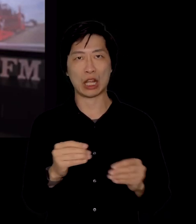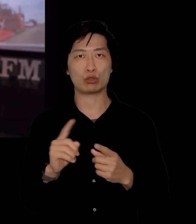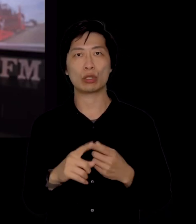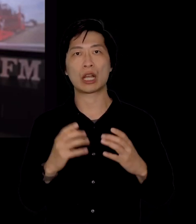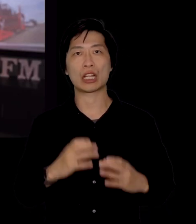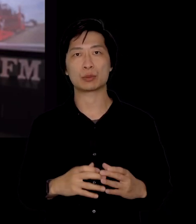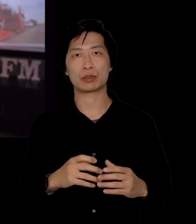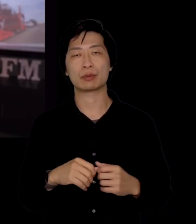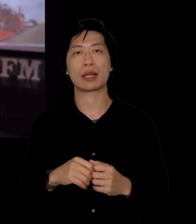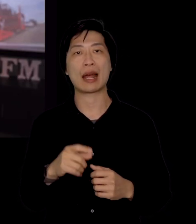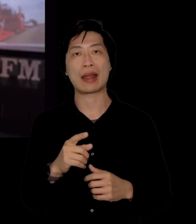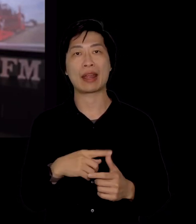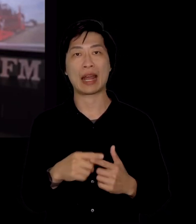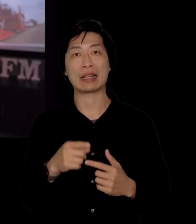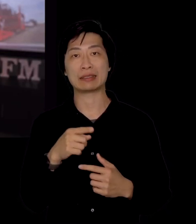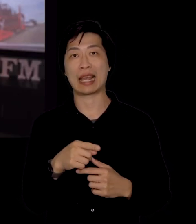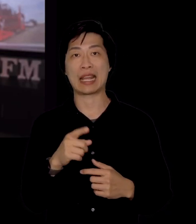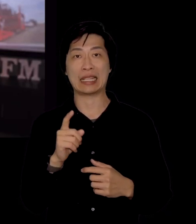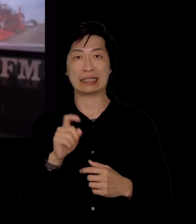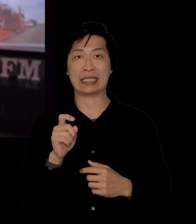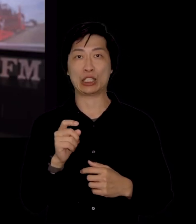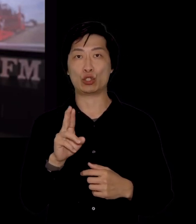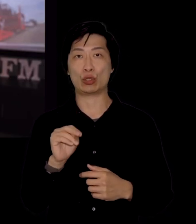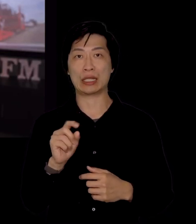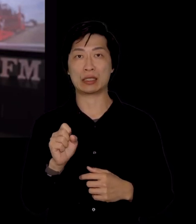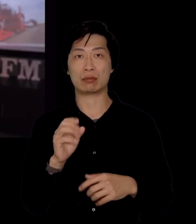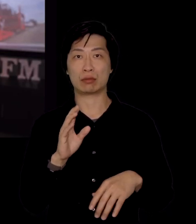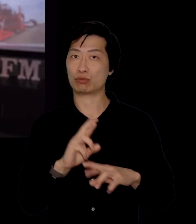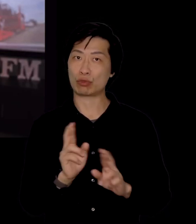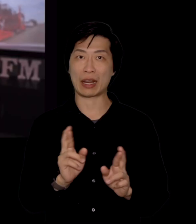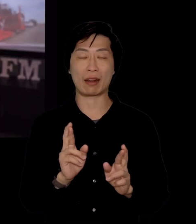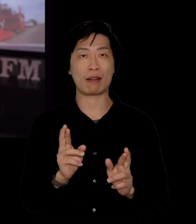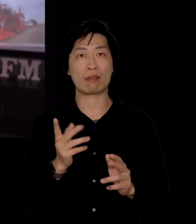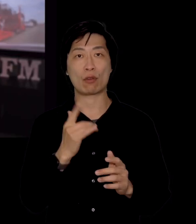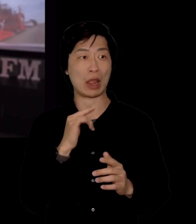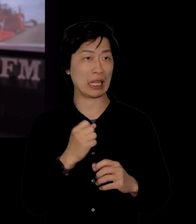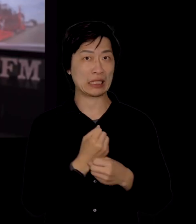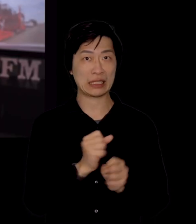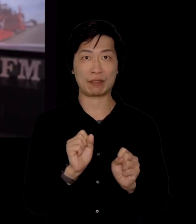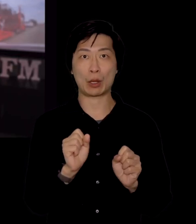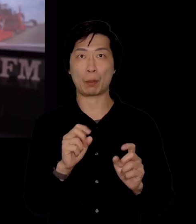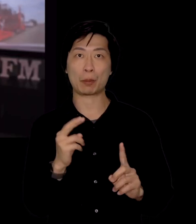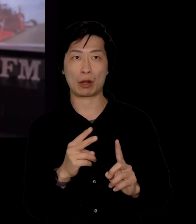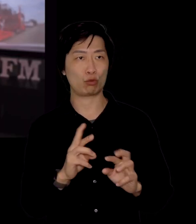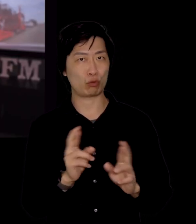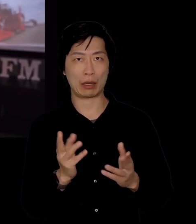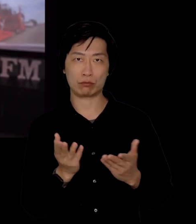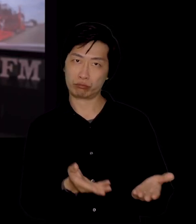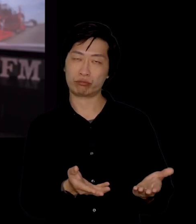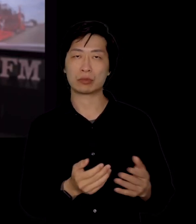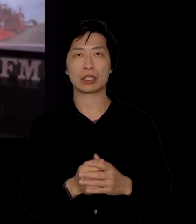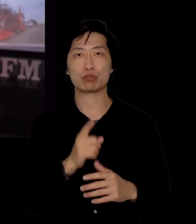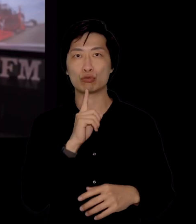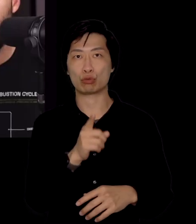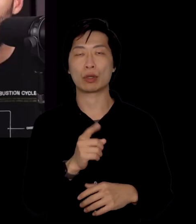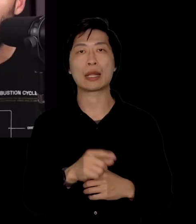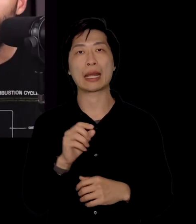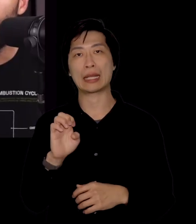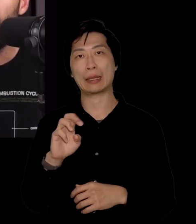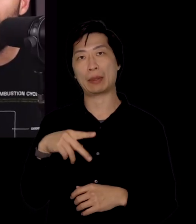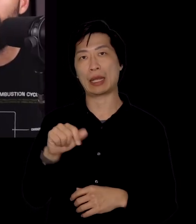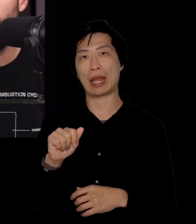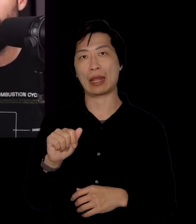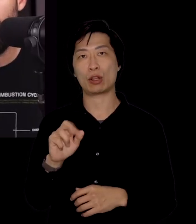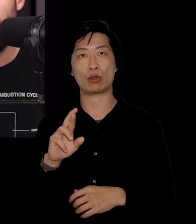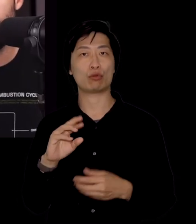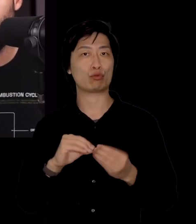they can start selling these to customers, and they need the units on hand to ensure that whatever Tesla's claiming for a safety perspective is actually true. Then you also have